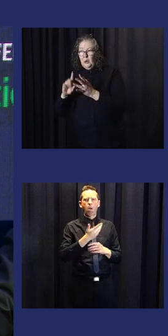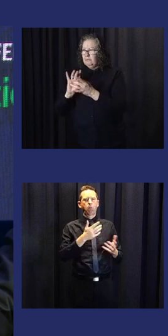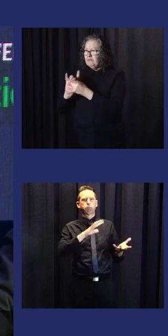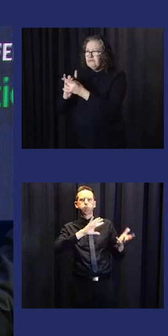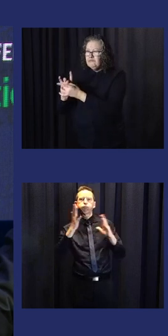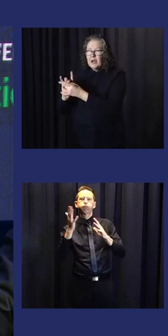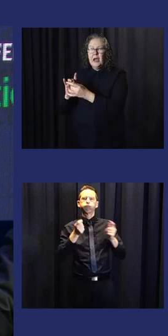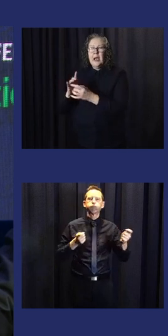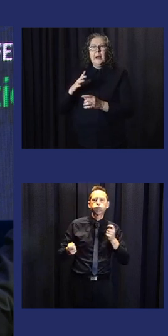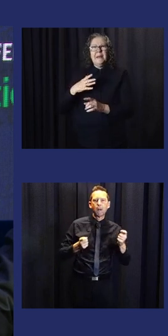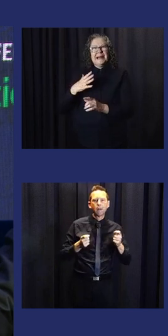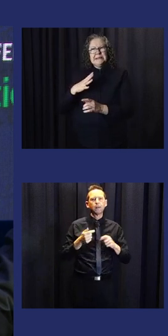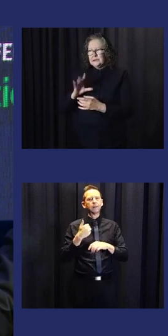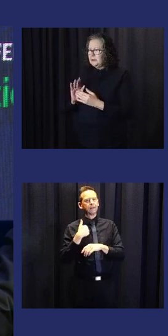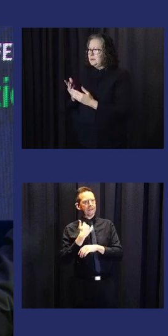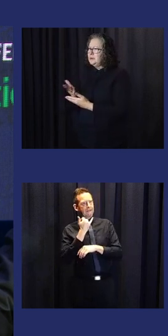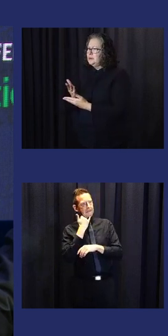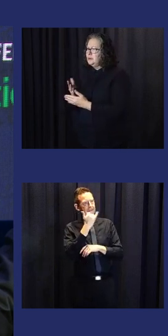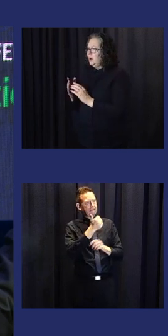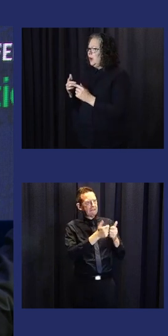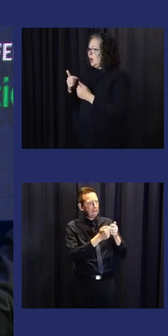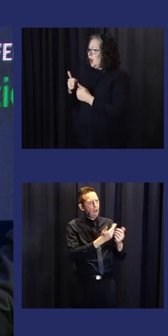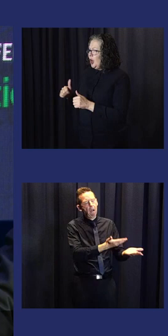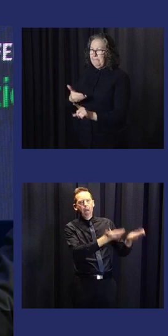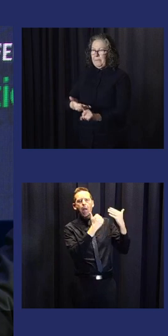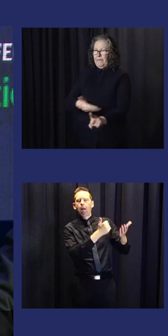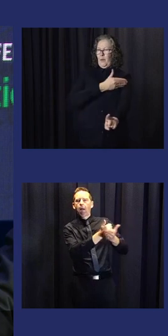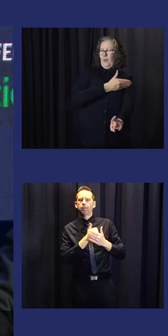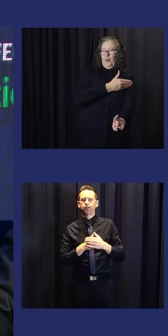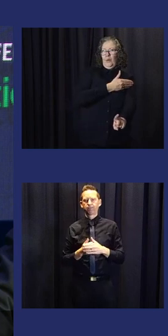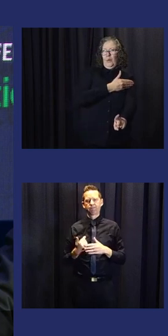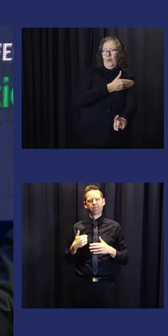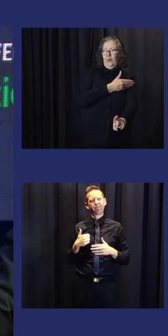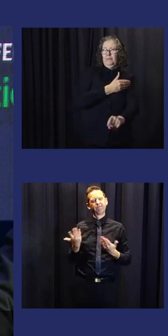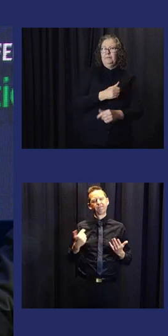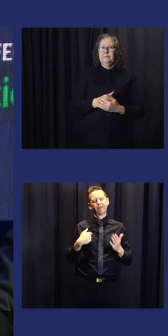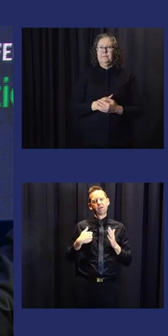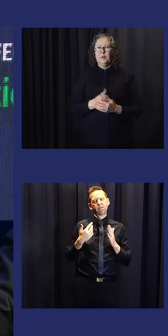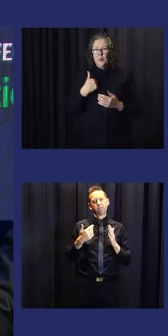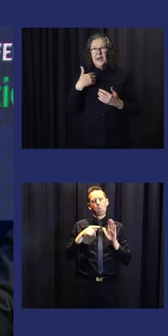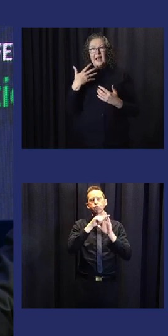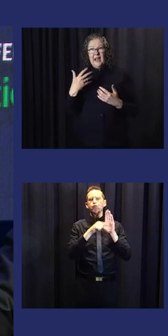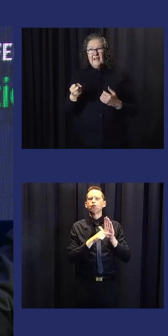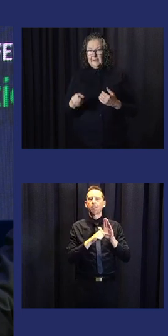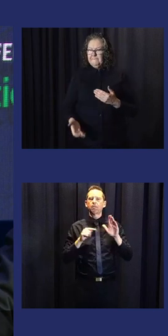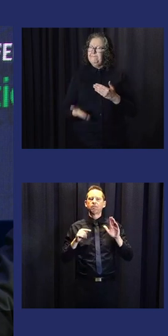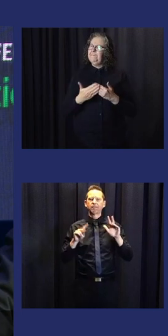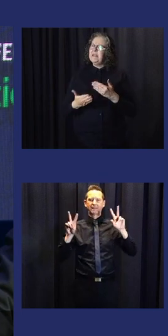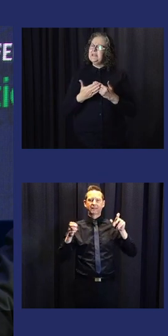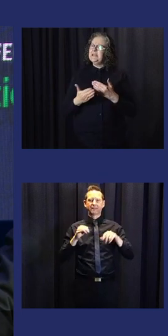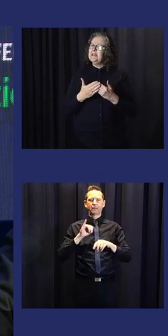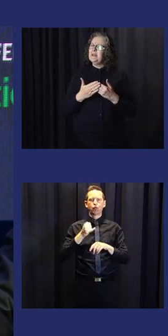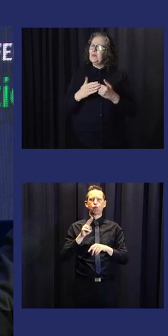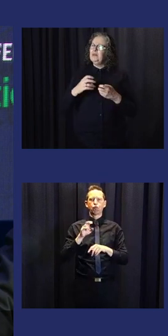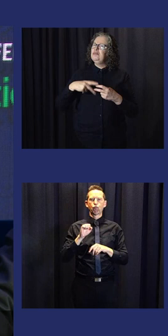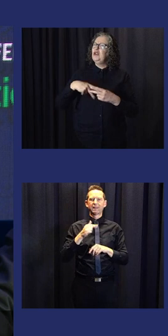an ongoing basis. I just wanted to say also that we have what's called a Just Fixes program, and one of those Just